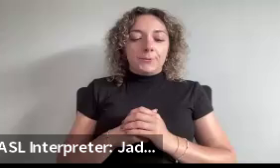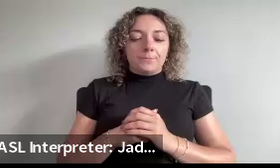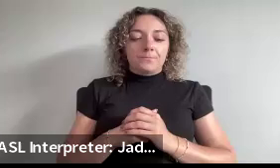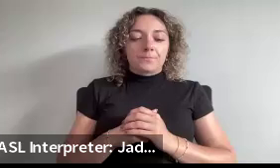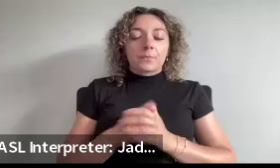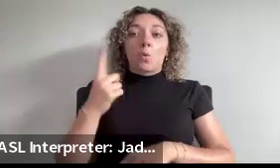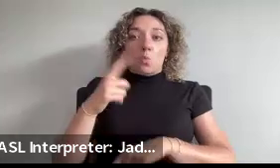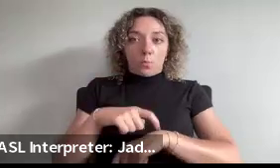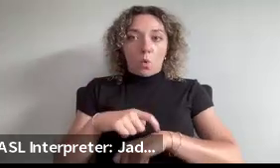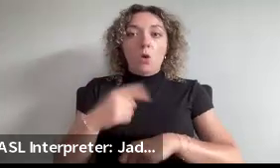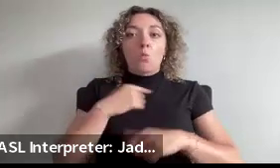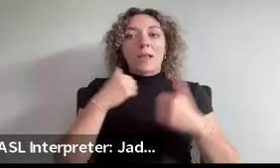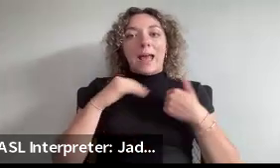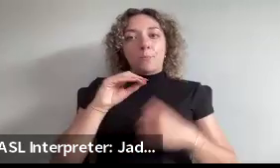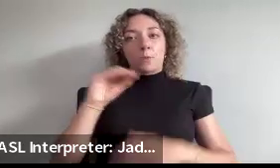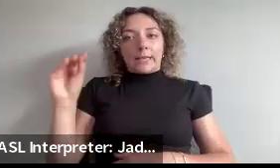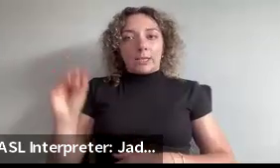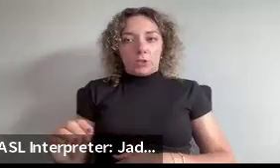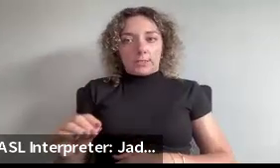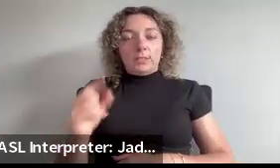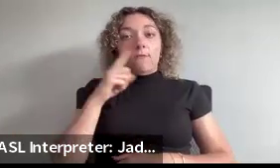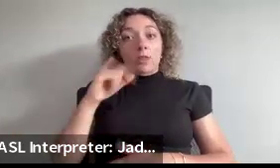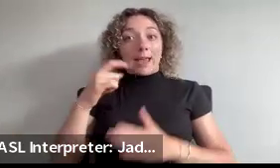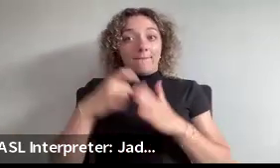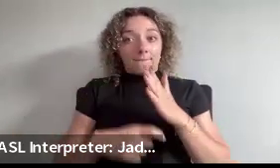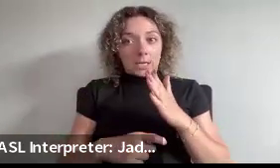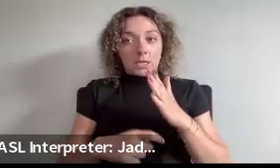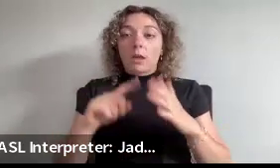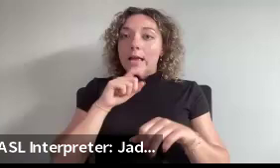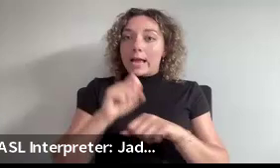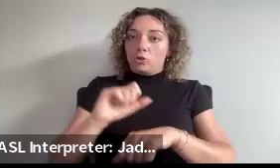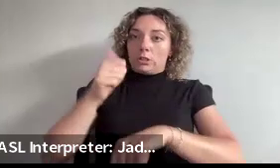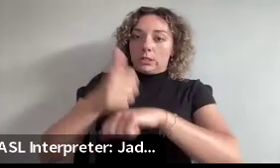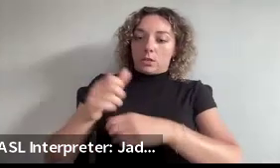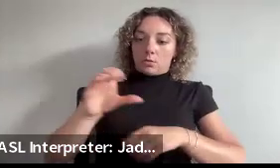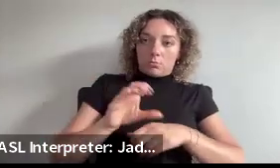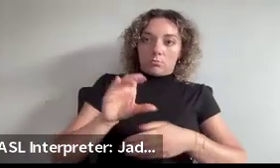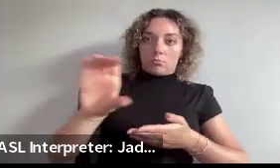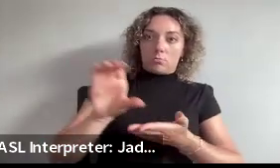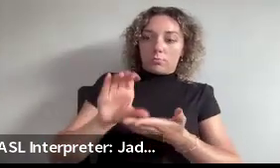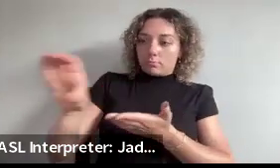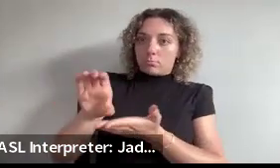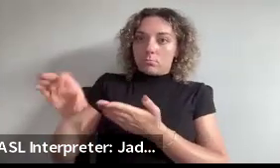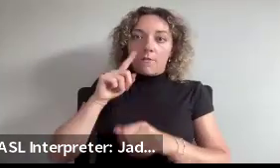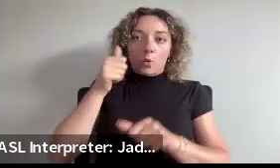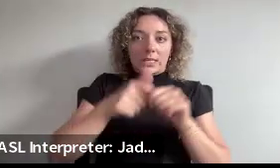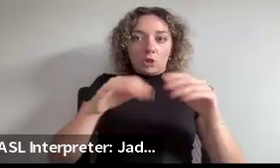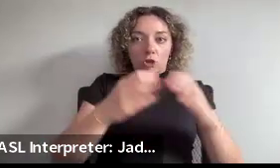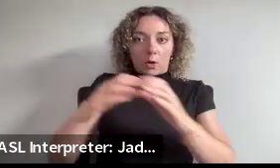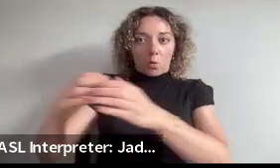we actually had percentages of this fee that were designated to each of these categories. But